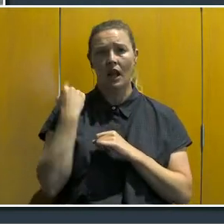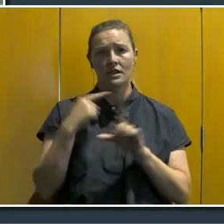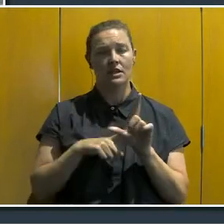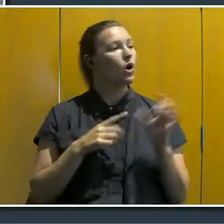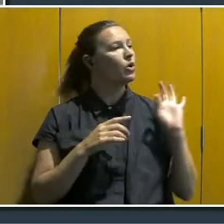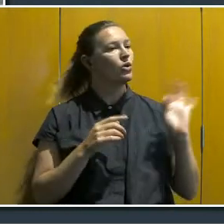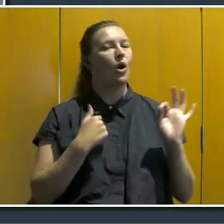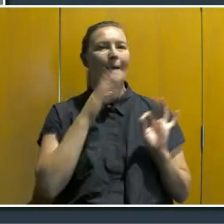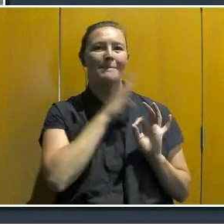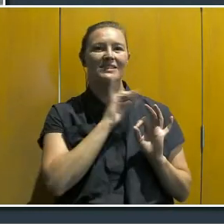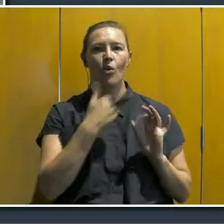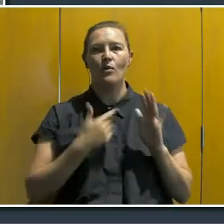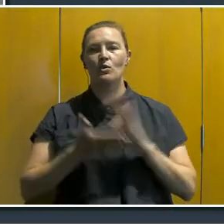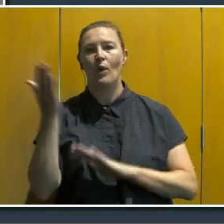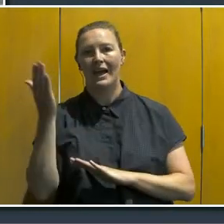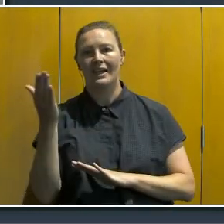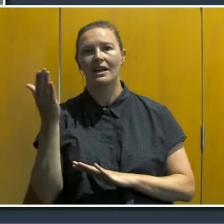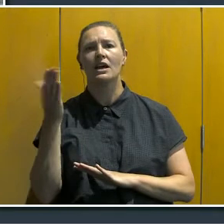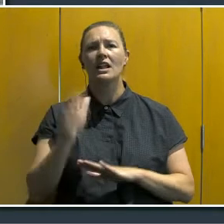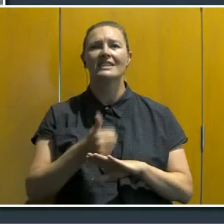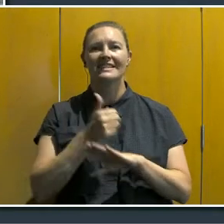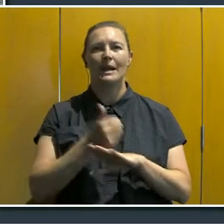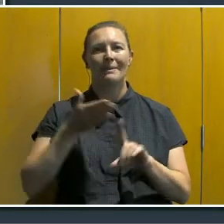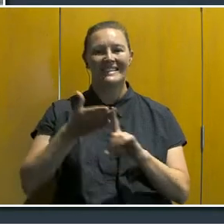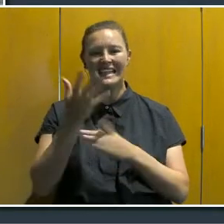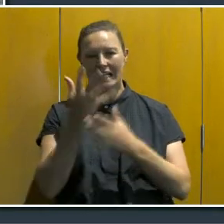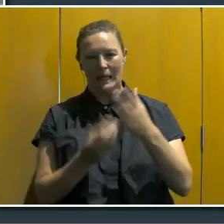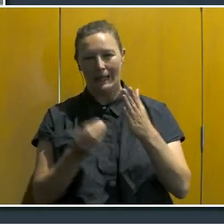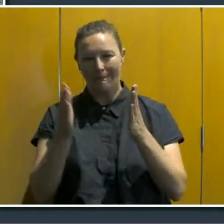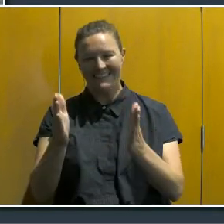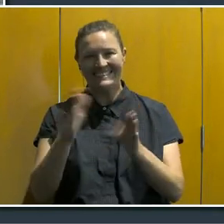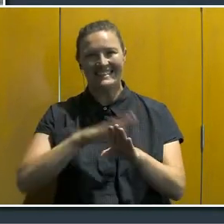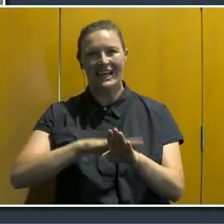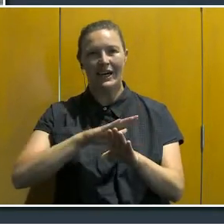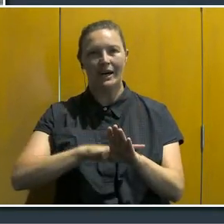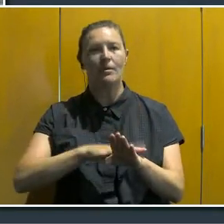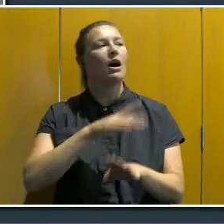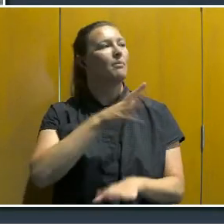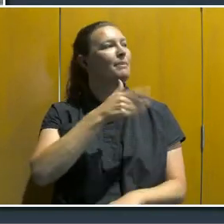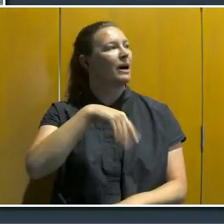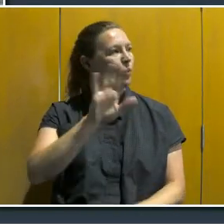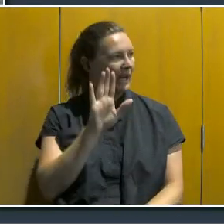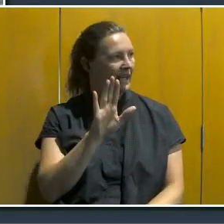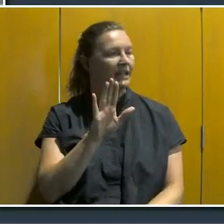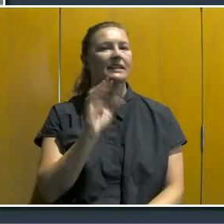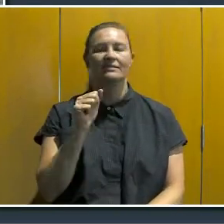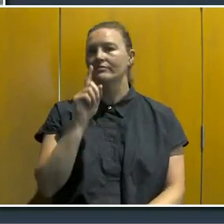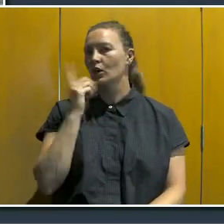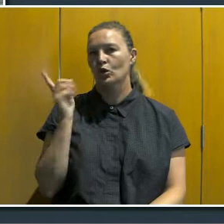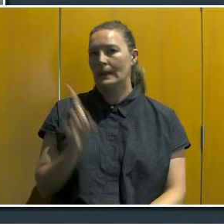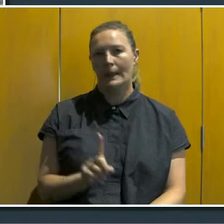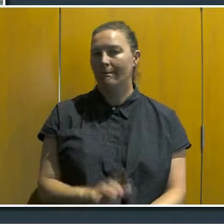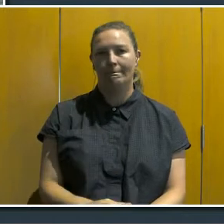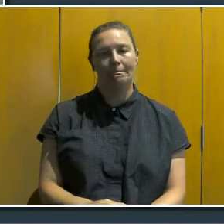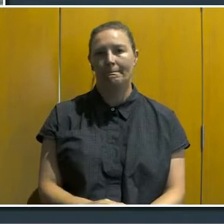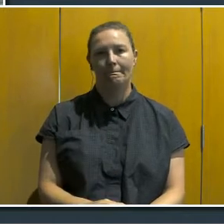either missed them or was away. You had them in a particular gap. Yes, you may have been away. So I wasn't able to attend